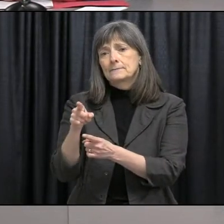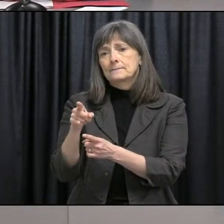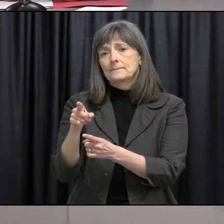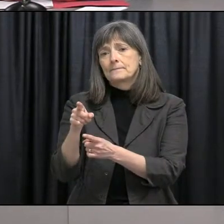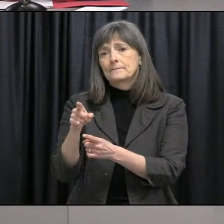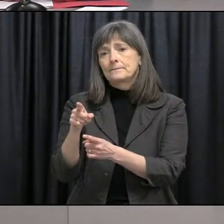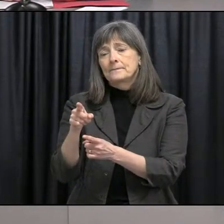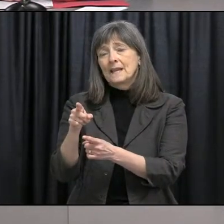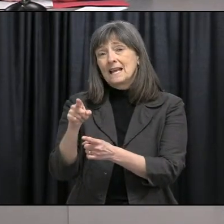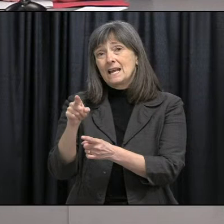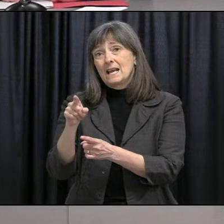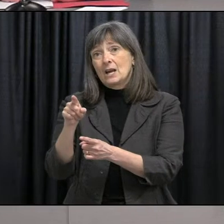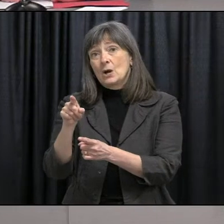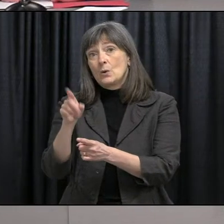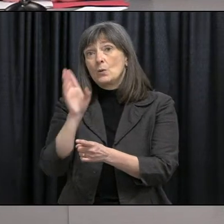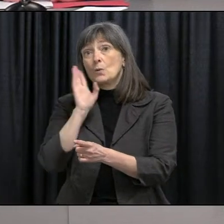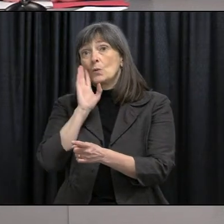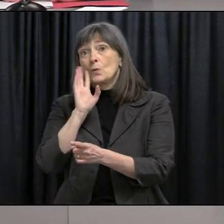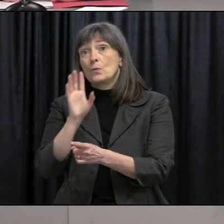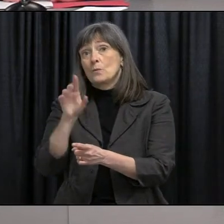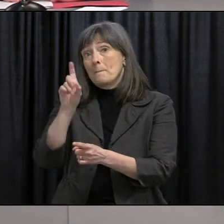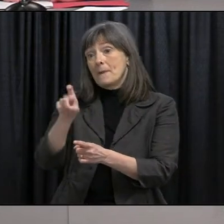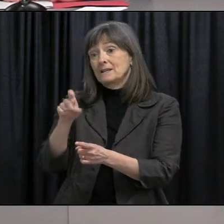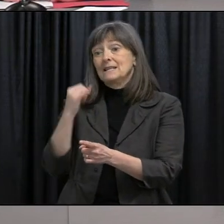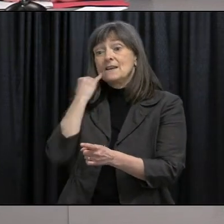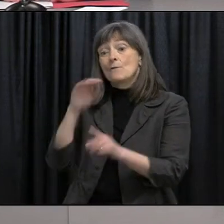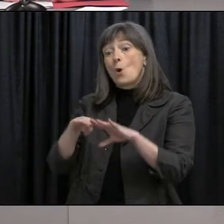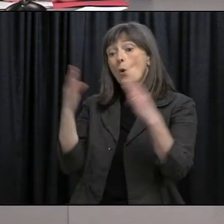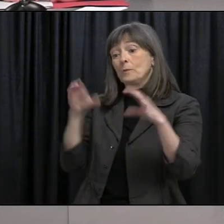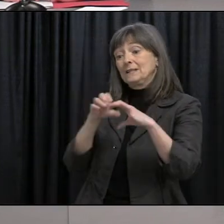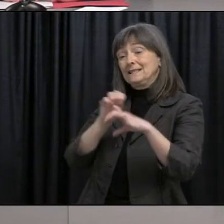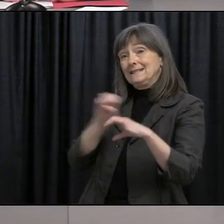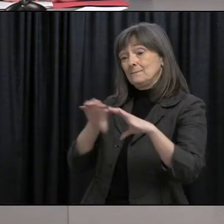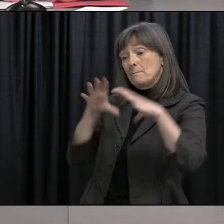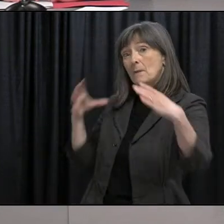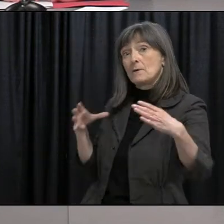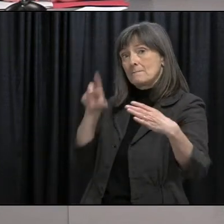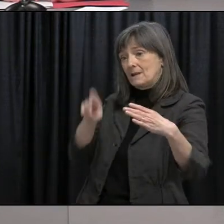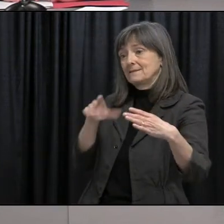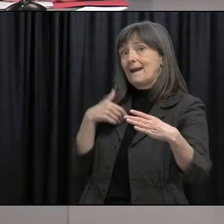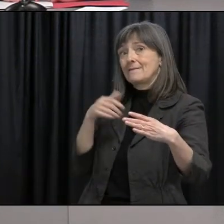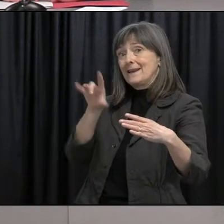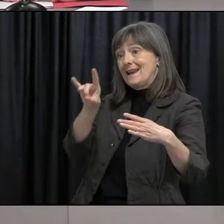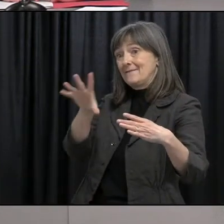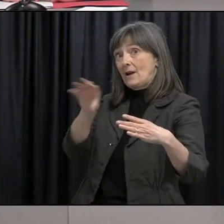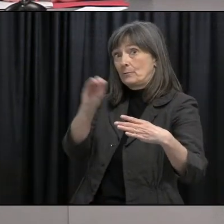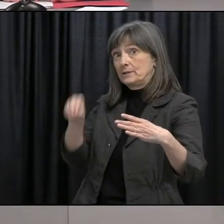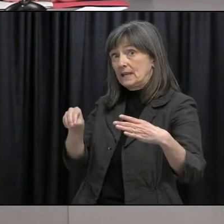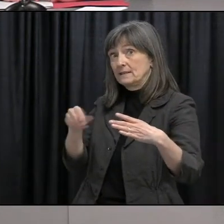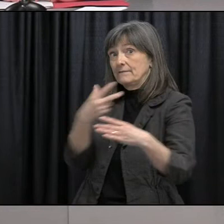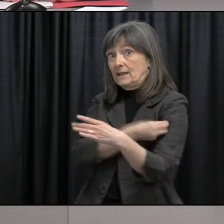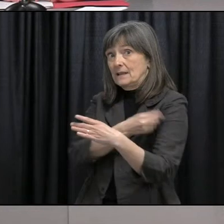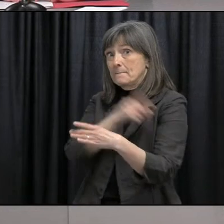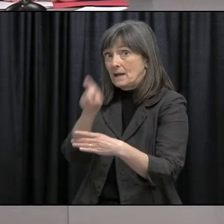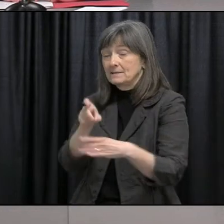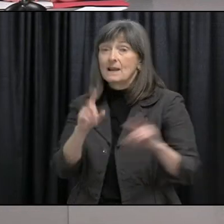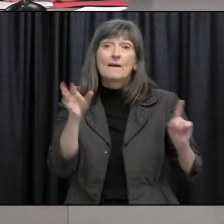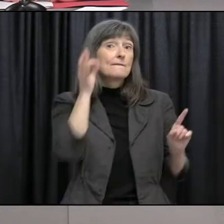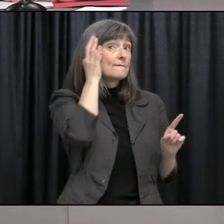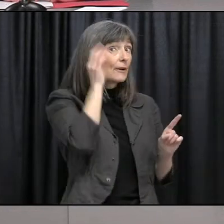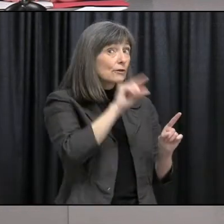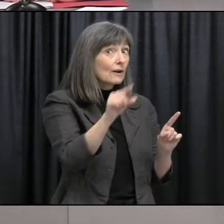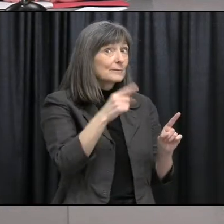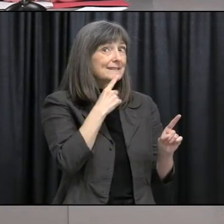eligible people vaccinated before it will fully reopen, whereas the federal guidance is 75%. So, Minister and Premier, you